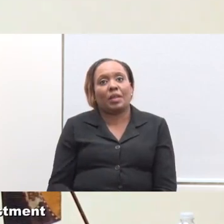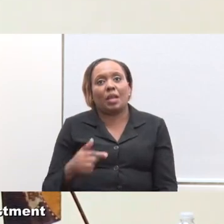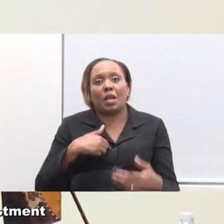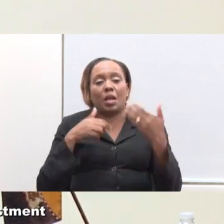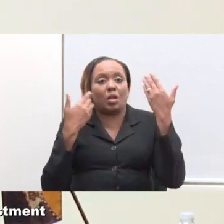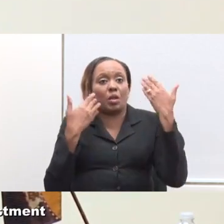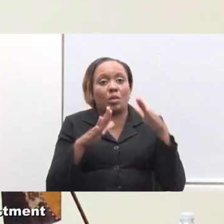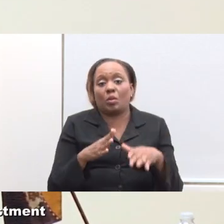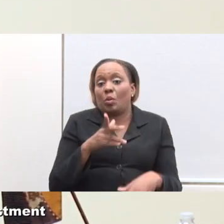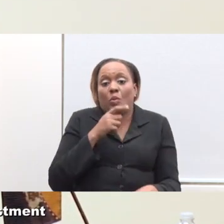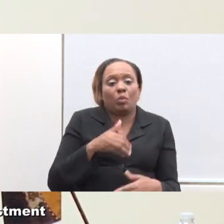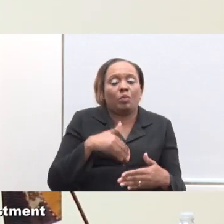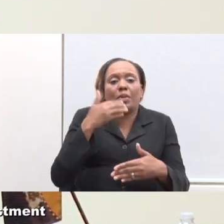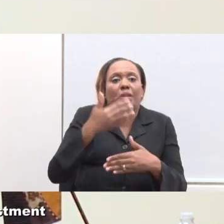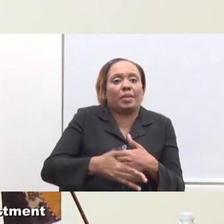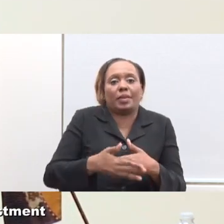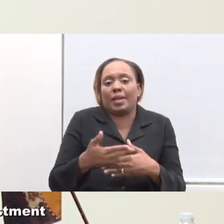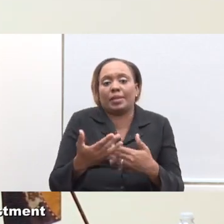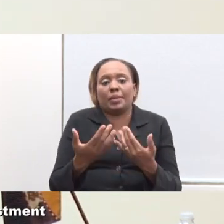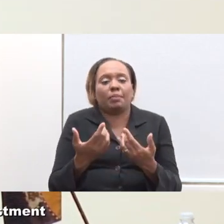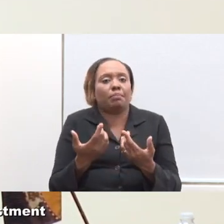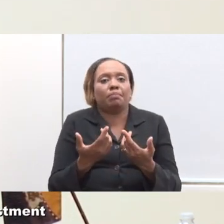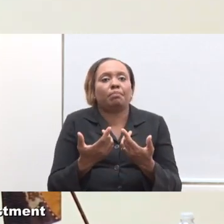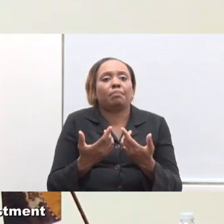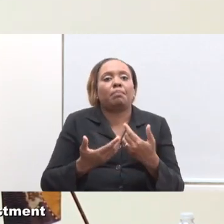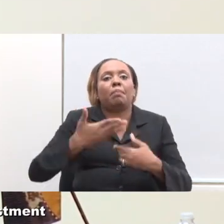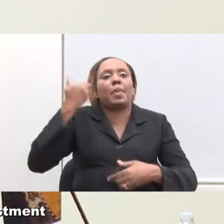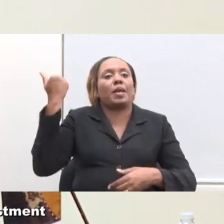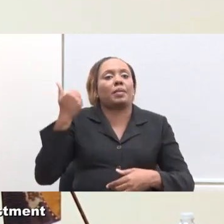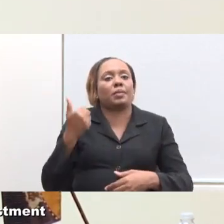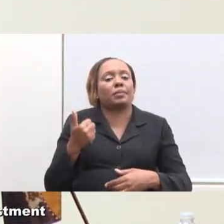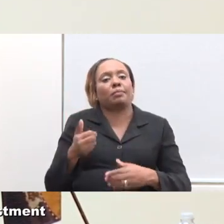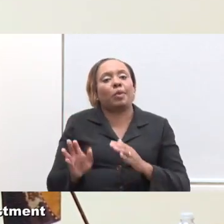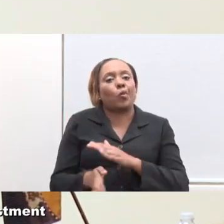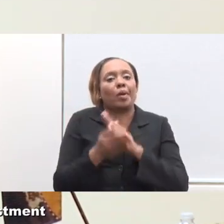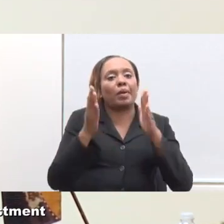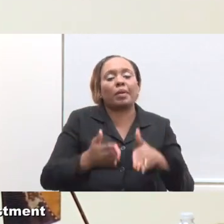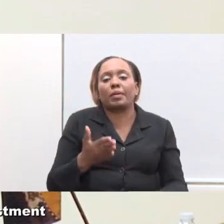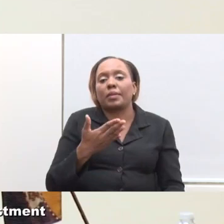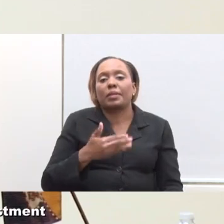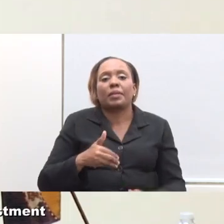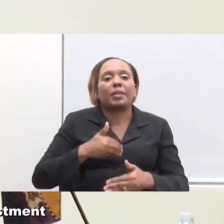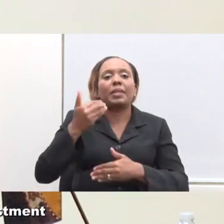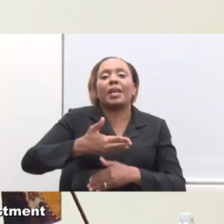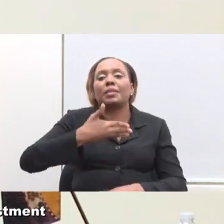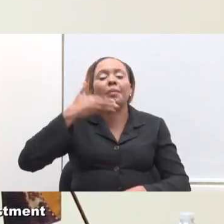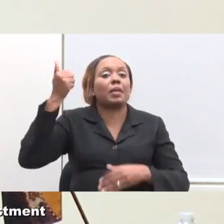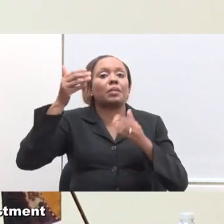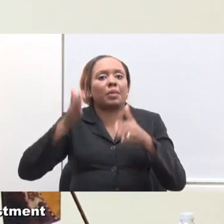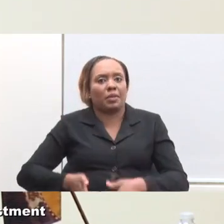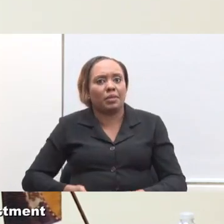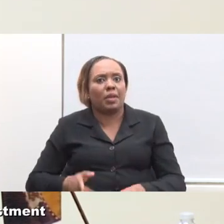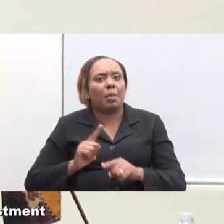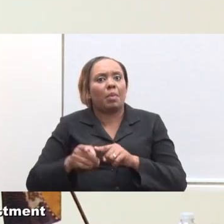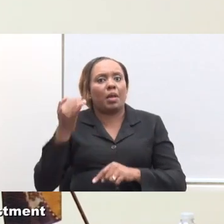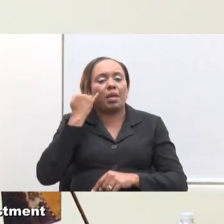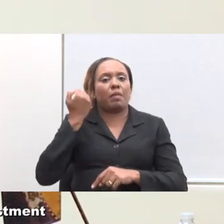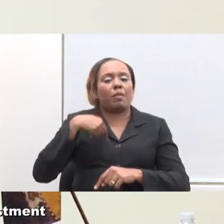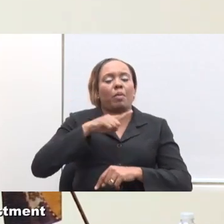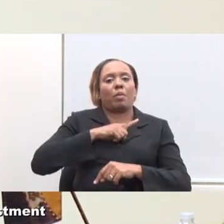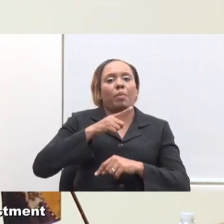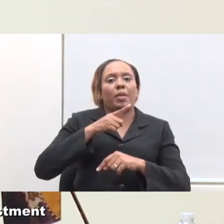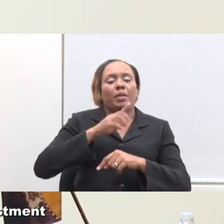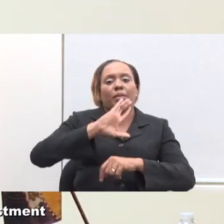next Bill Gates or Steve Jobs. But I do know that if we create the environment within which we can allow our people